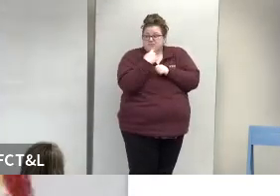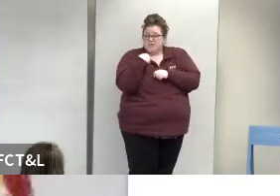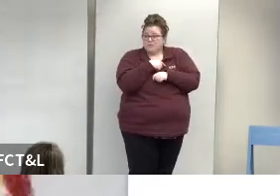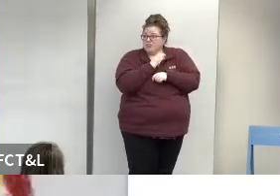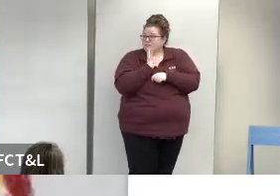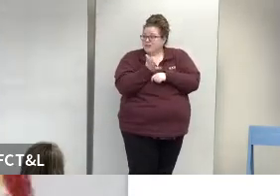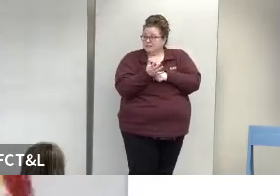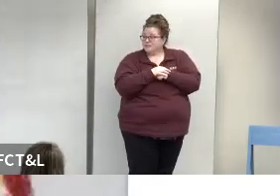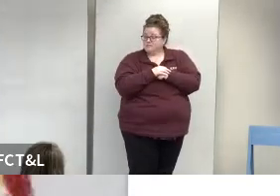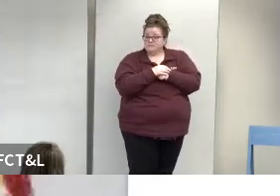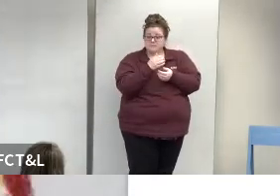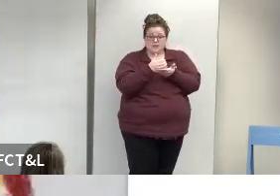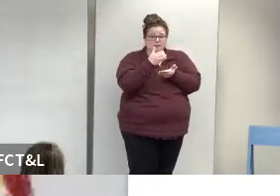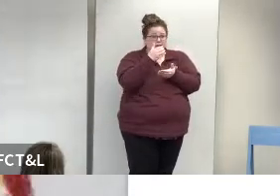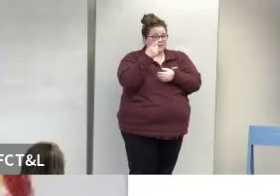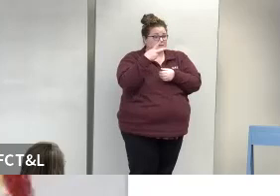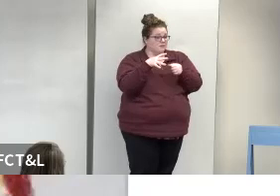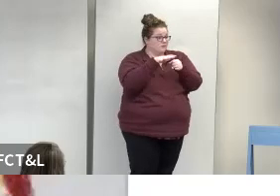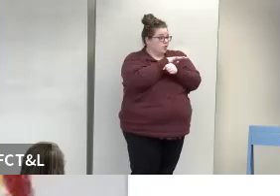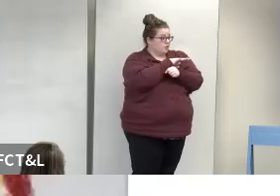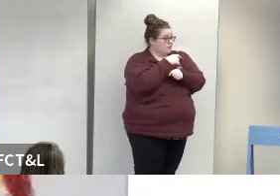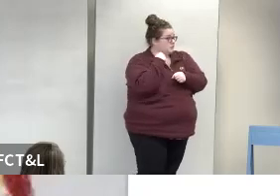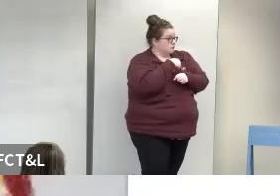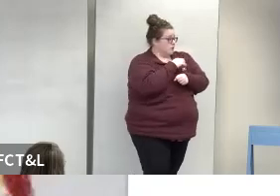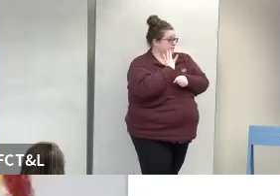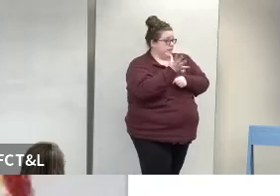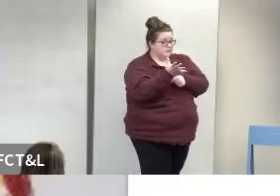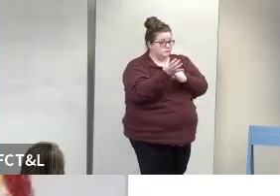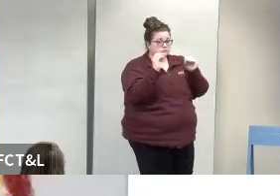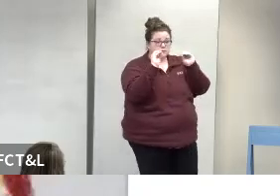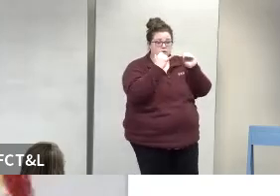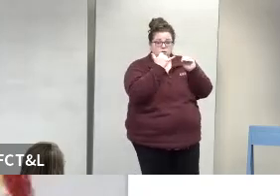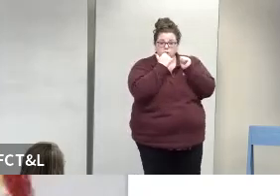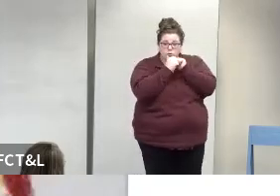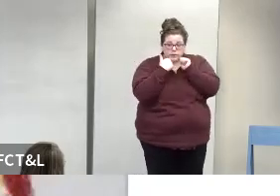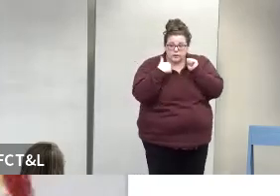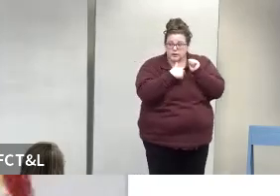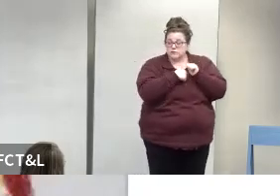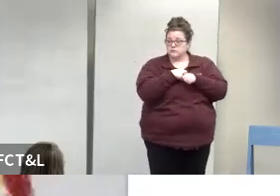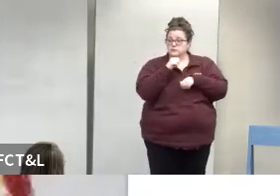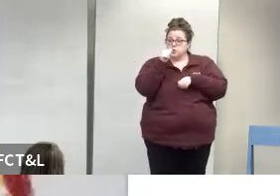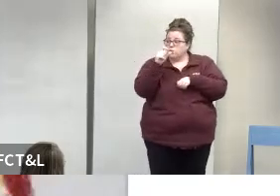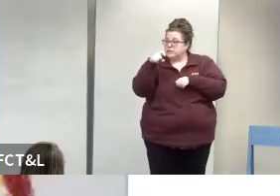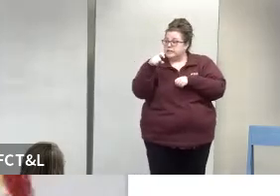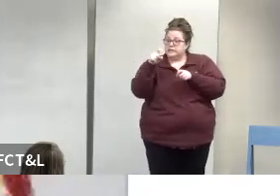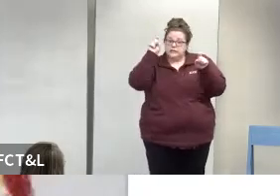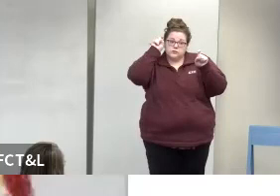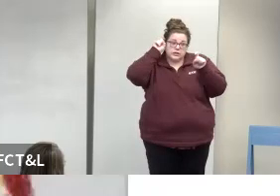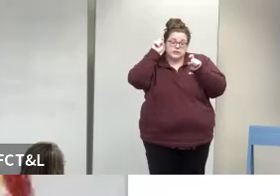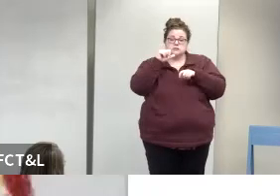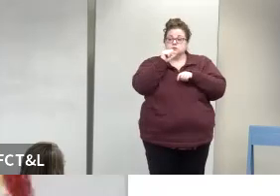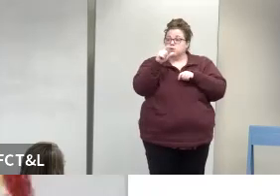the cultural view of deafness is that we're perfectly fine. We see the glass half full. We're fine. We're perfectly okay with being